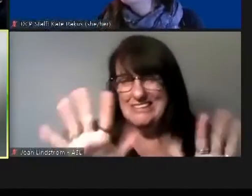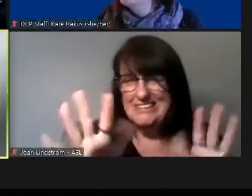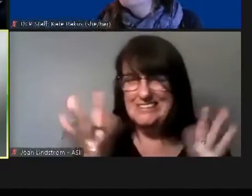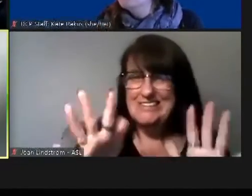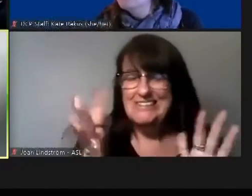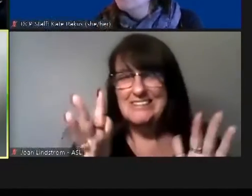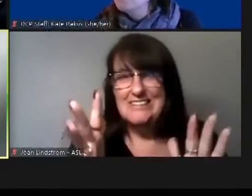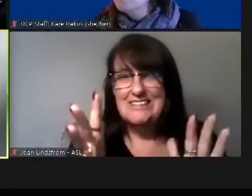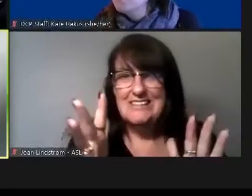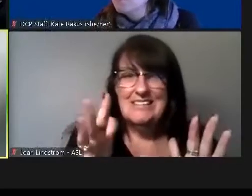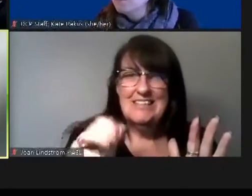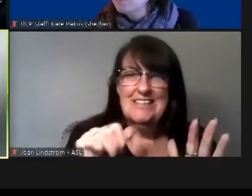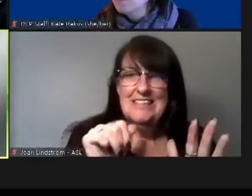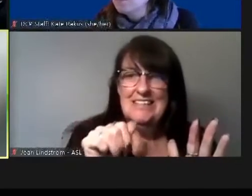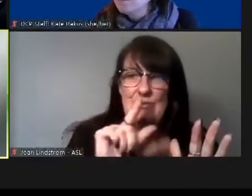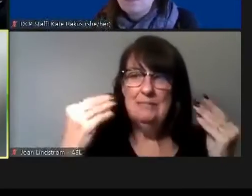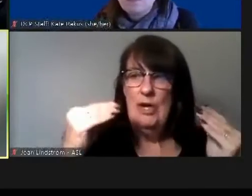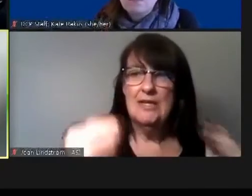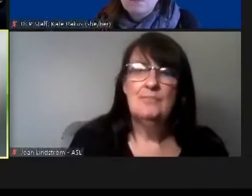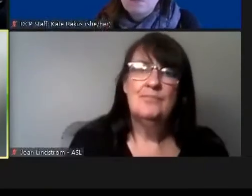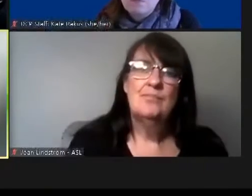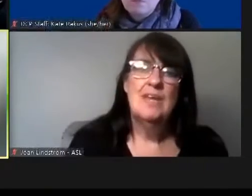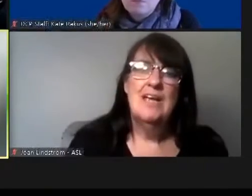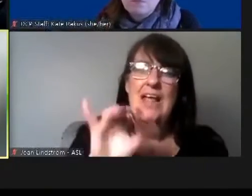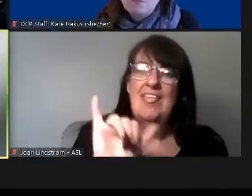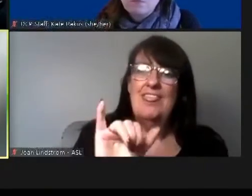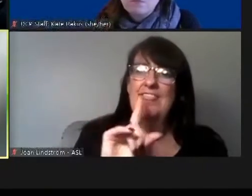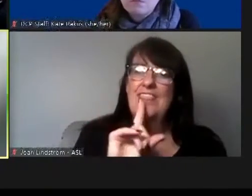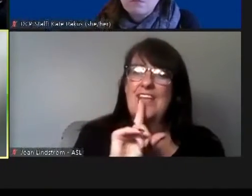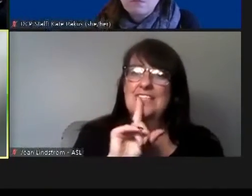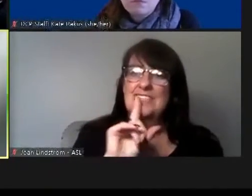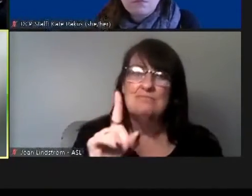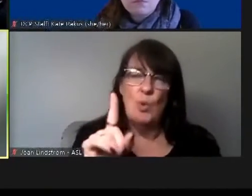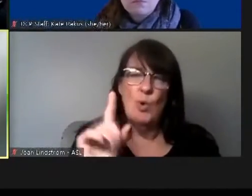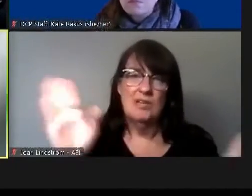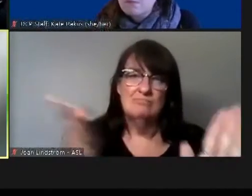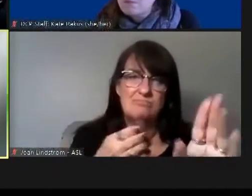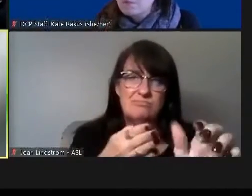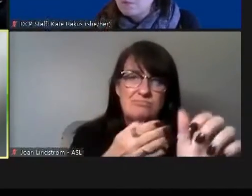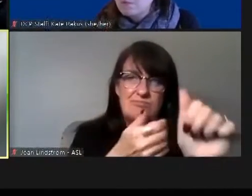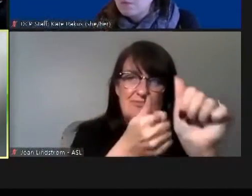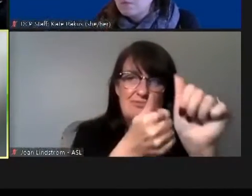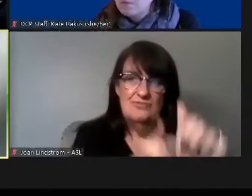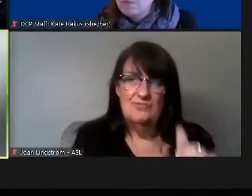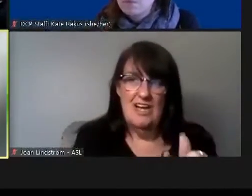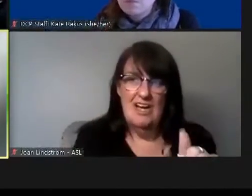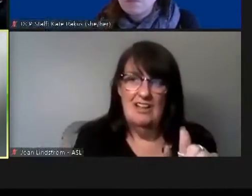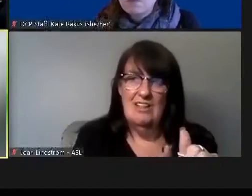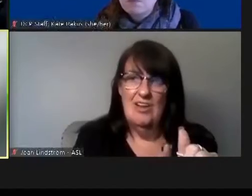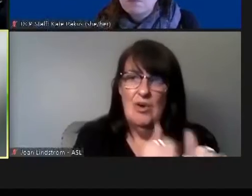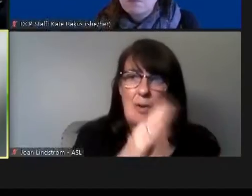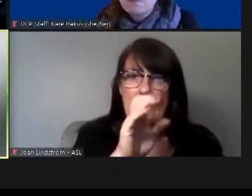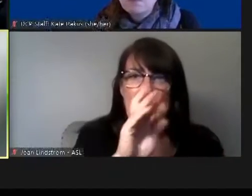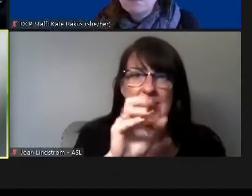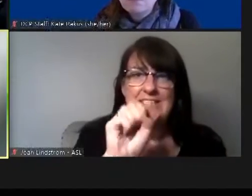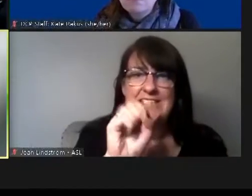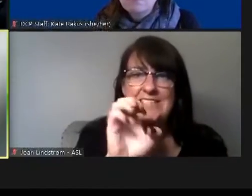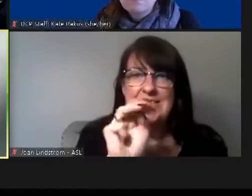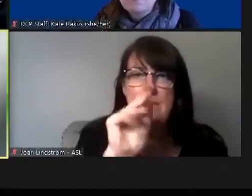rate, because that's more missionally aligned with who Pittsburgh Theological Seminary is.